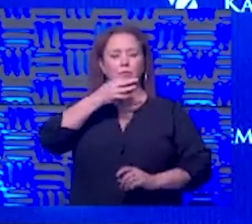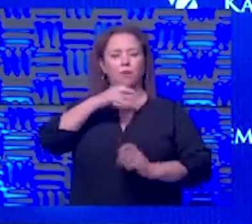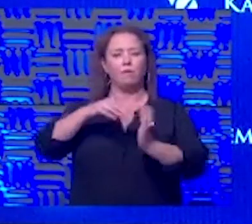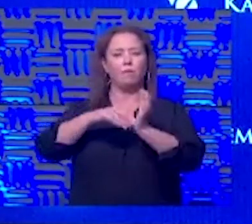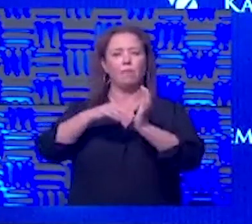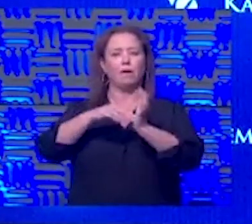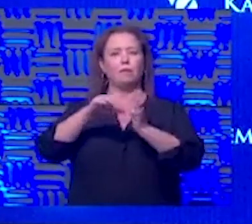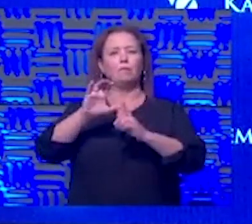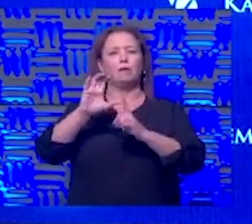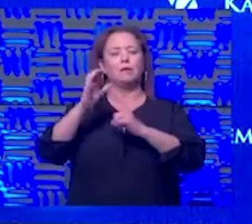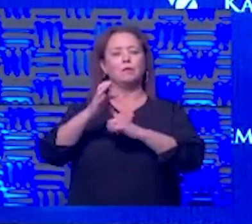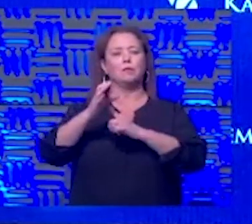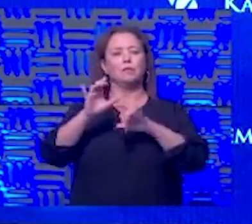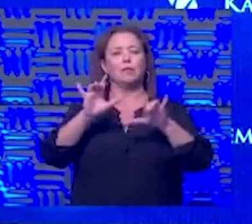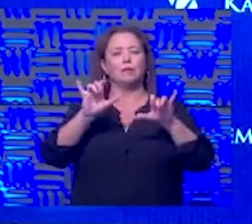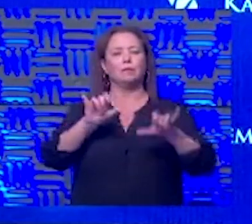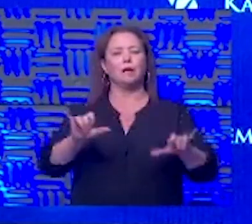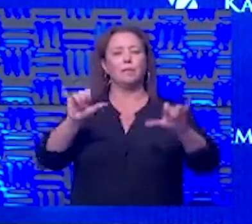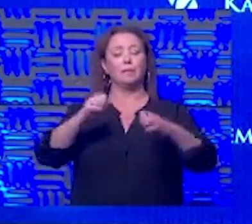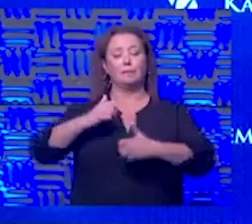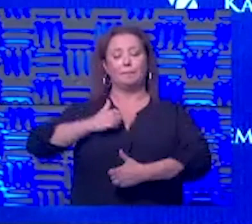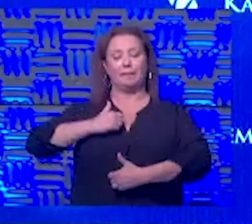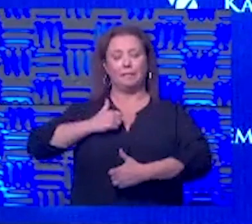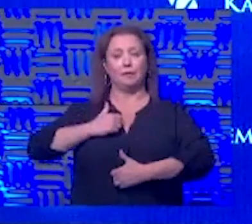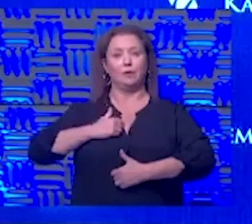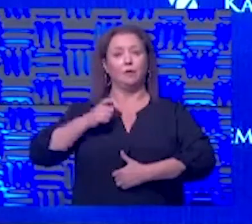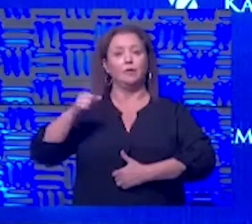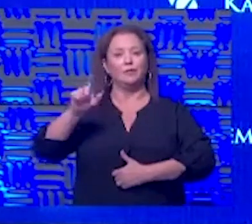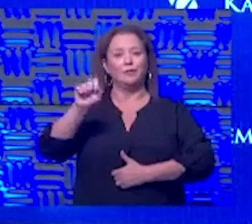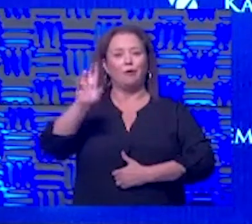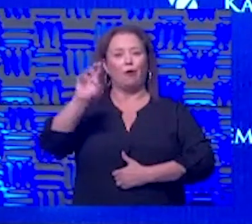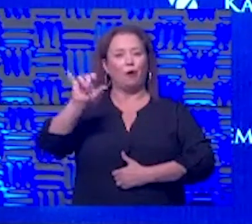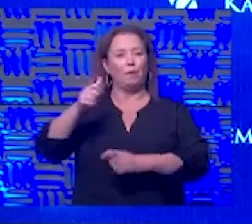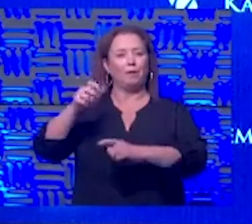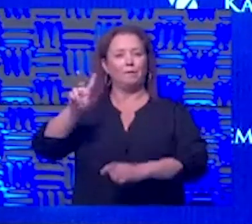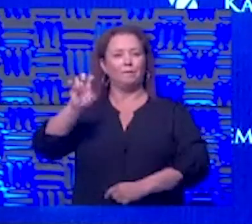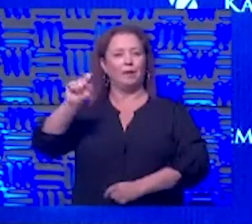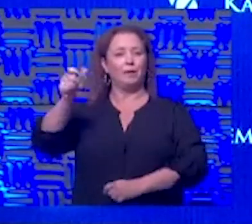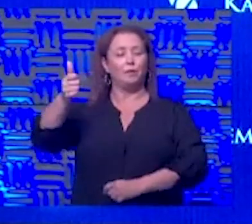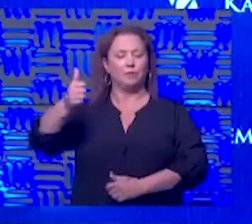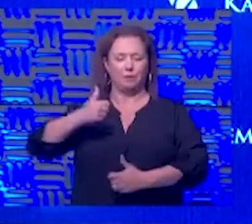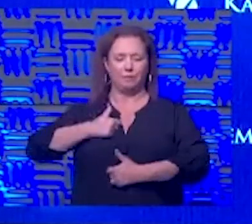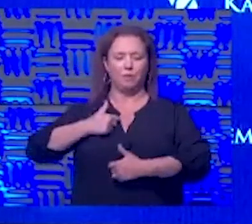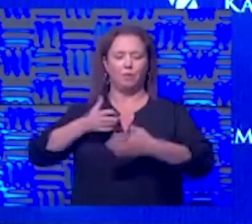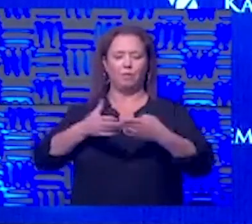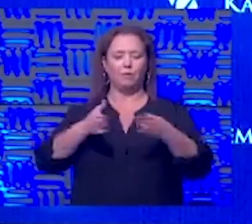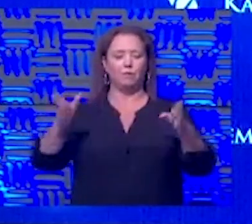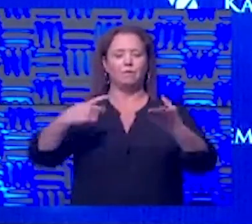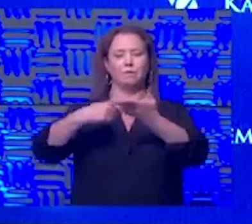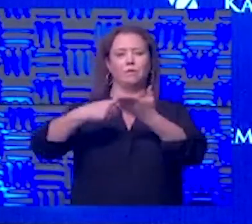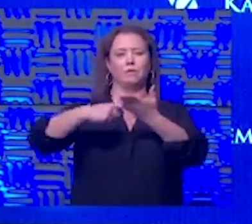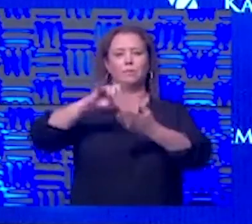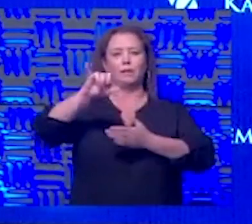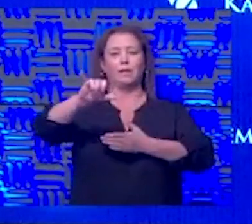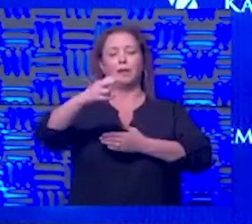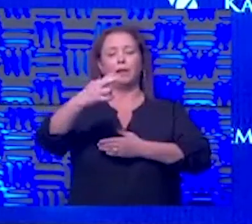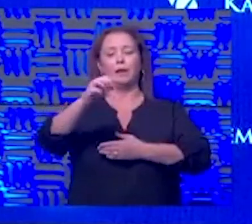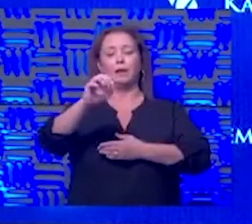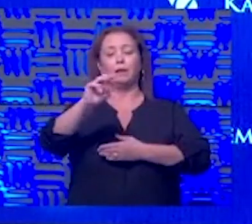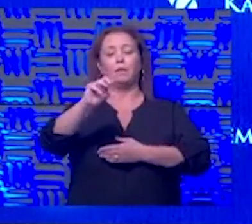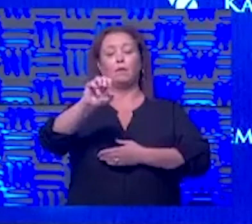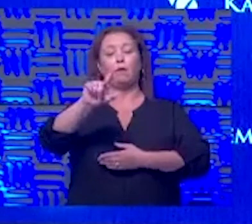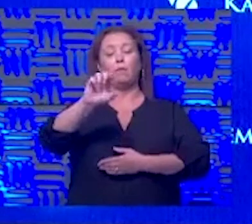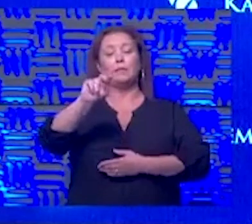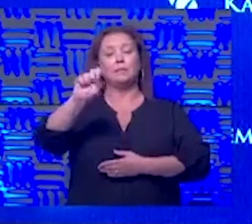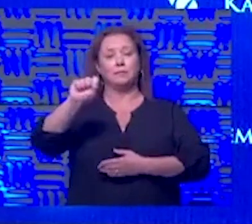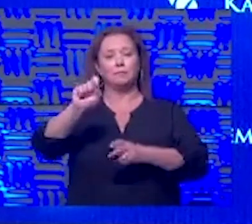that are unique and common to the military. She's also an Army veteran. I think we'll probably have a broad conversation about that, as well as what homelessness means to the